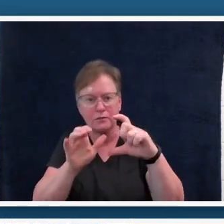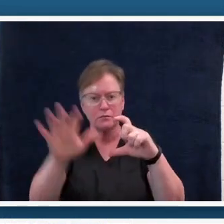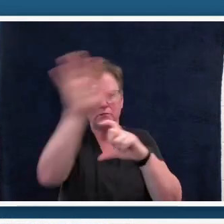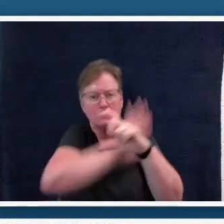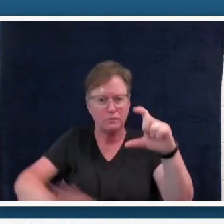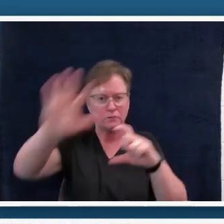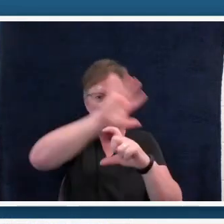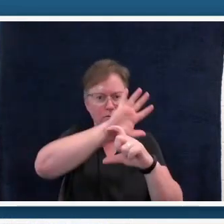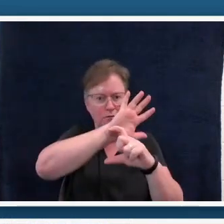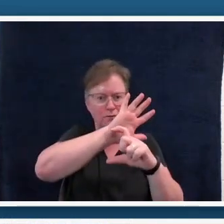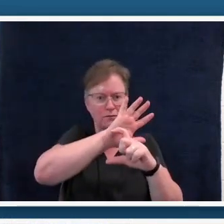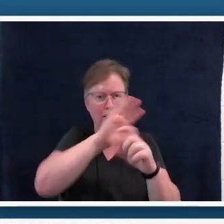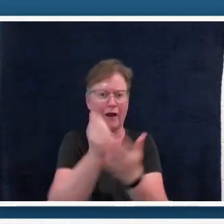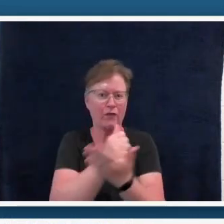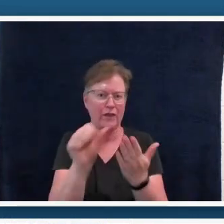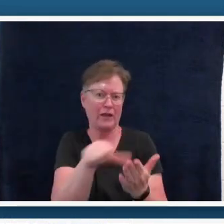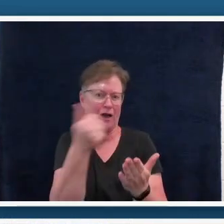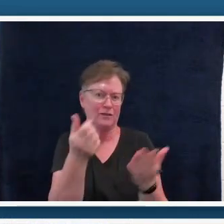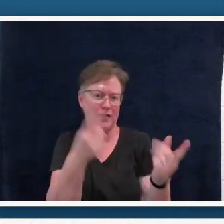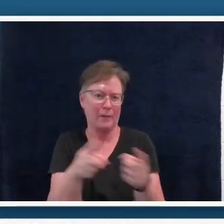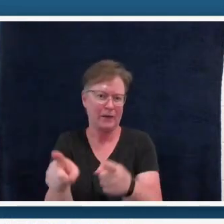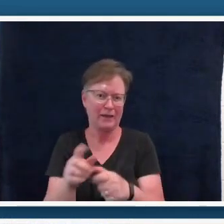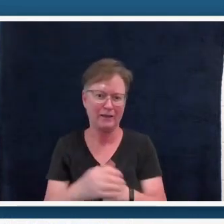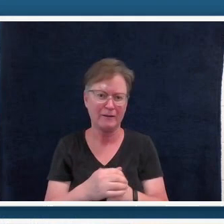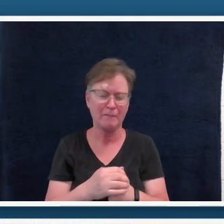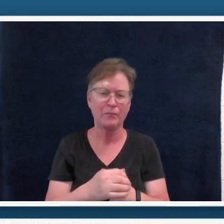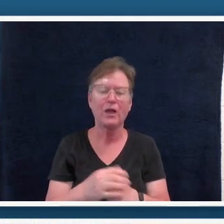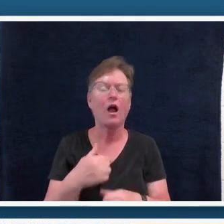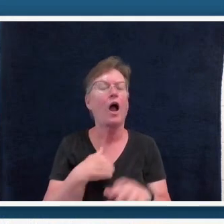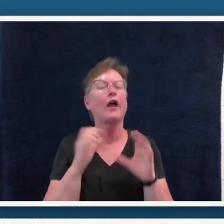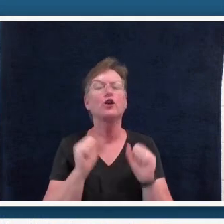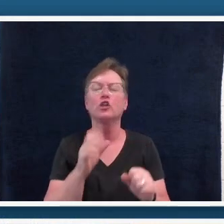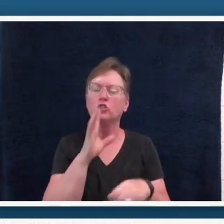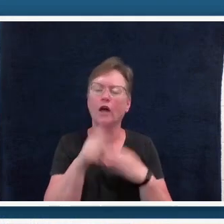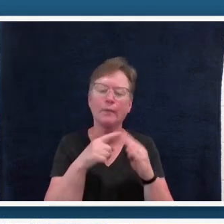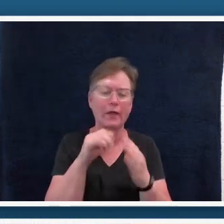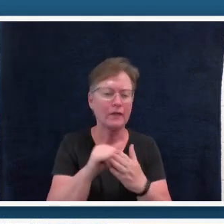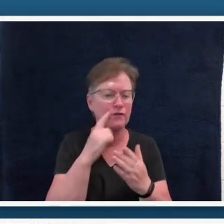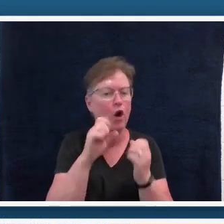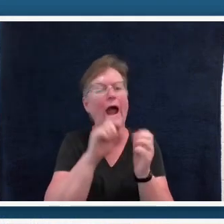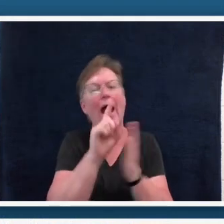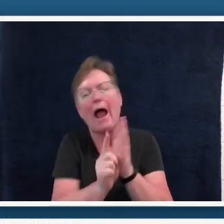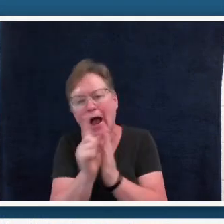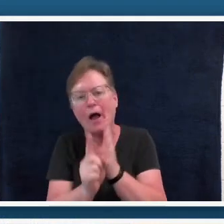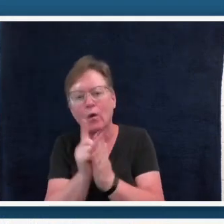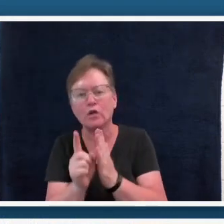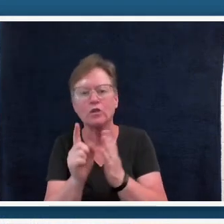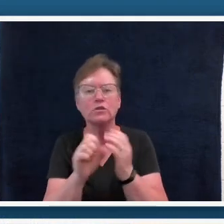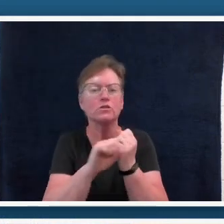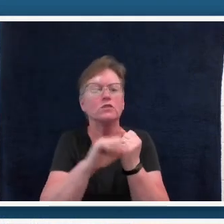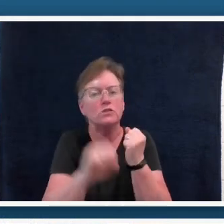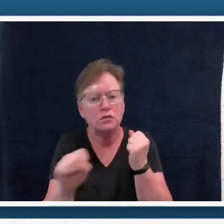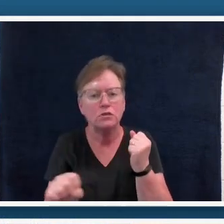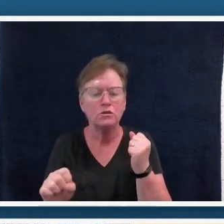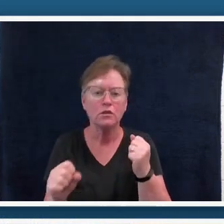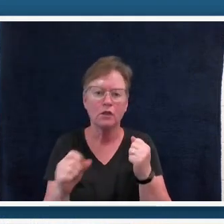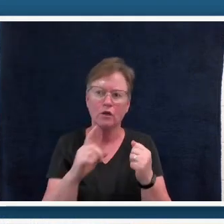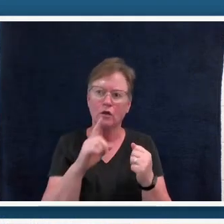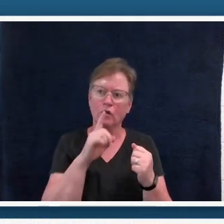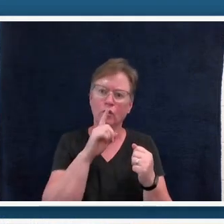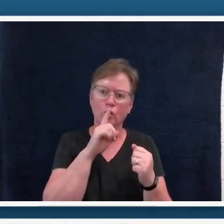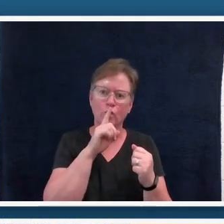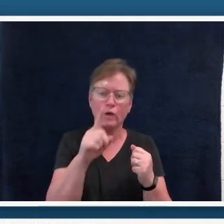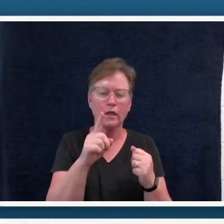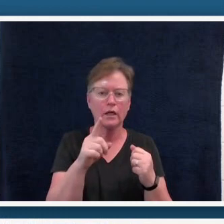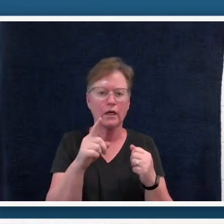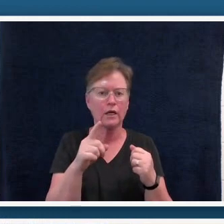to talk about these more. I could talk about this for hours. I think there's so many layers and nuances, and it really does depend a lot on